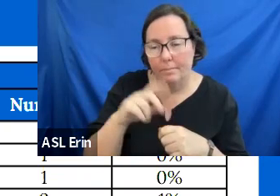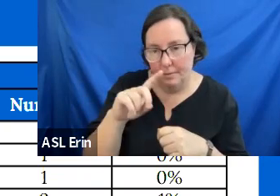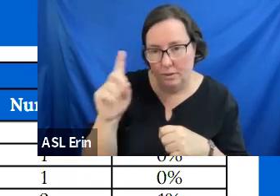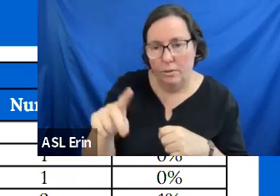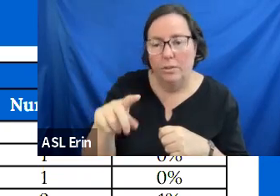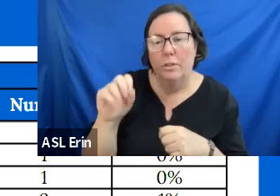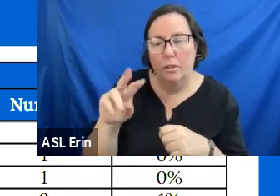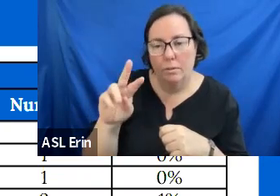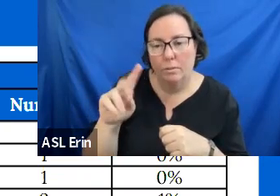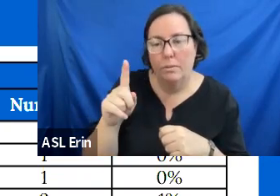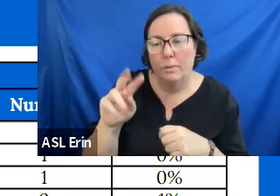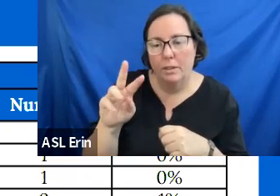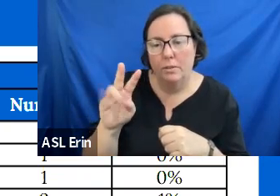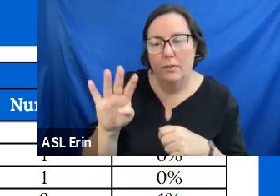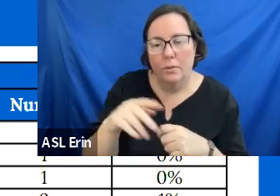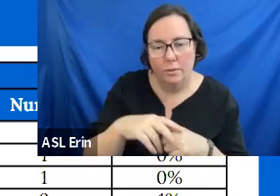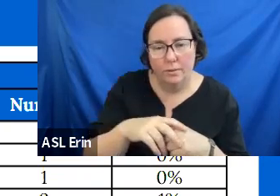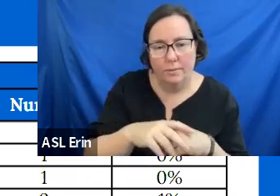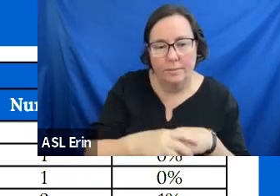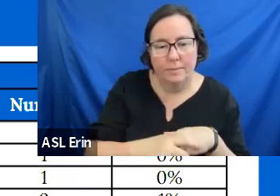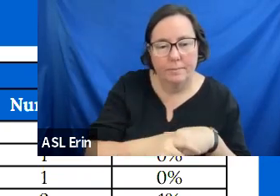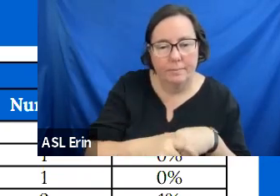Dorchester 02124.